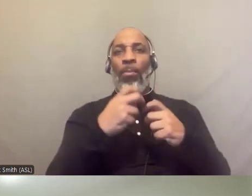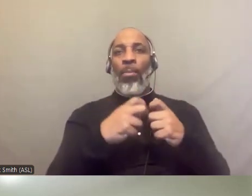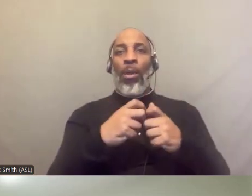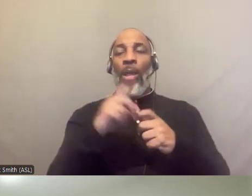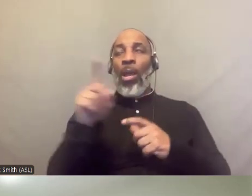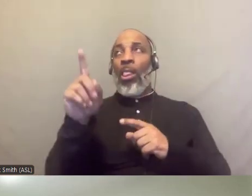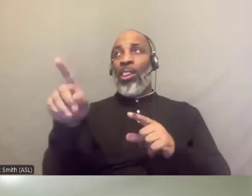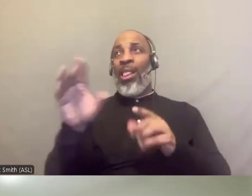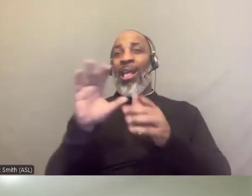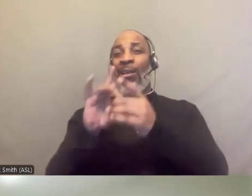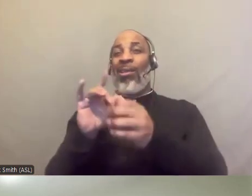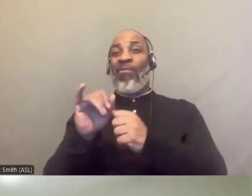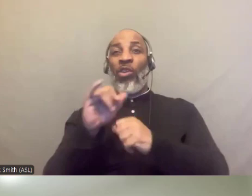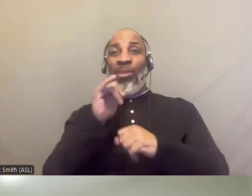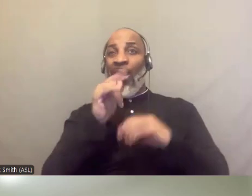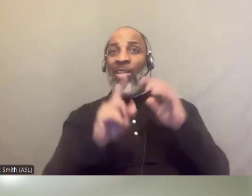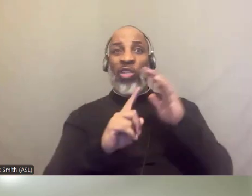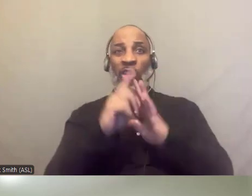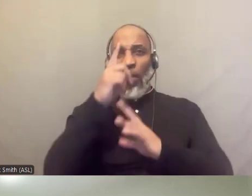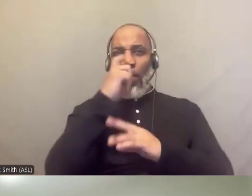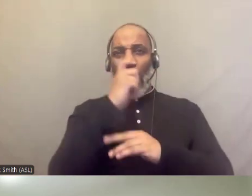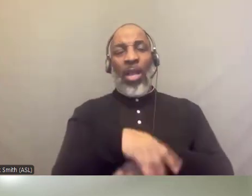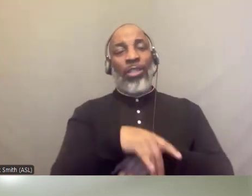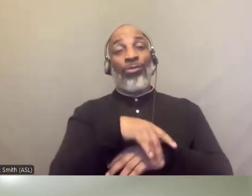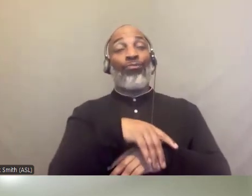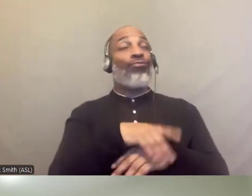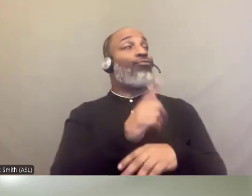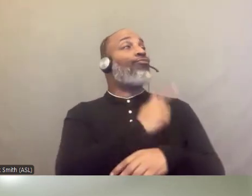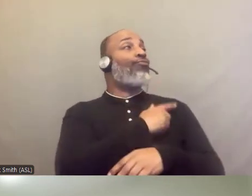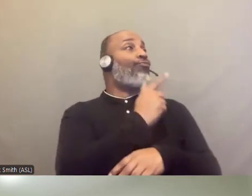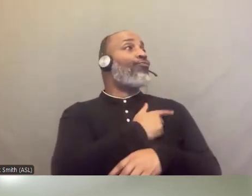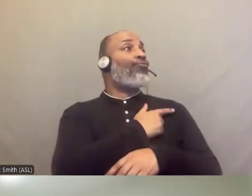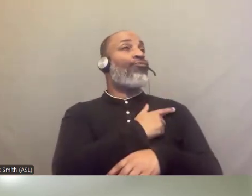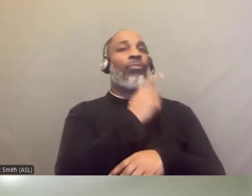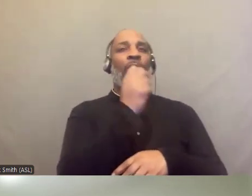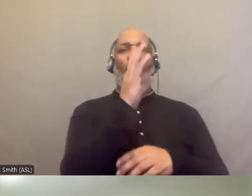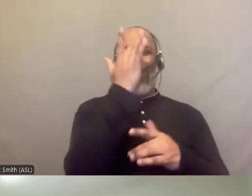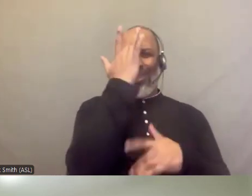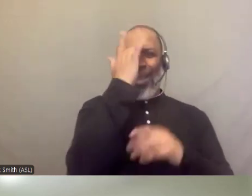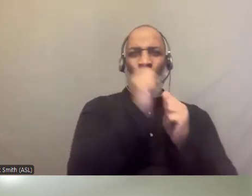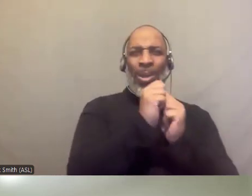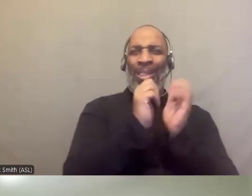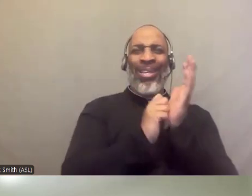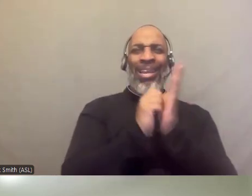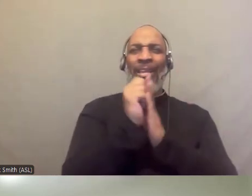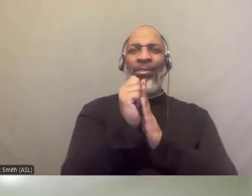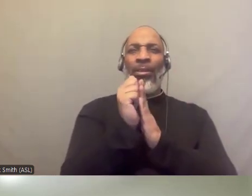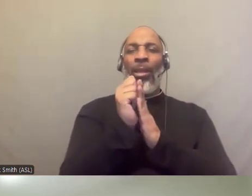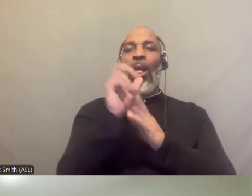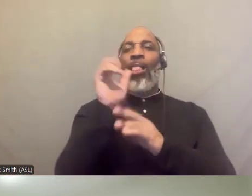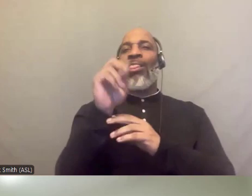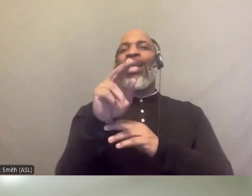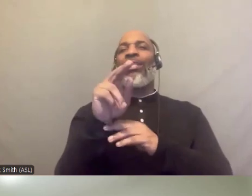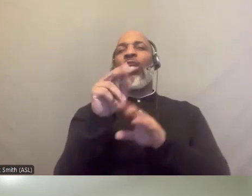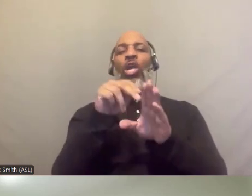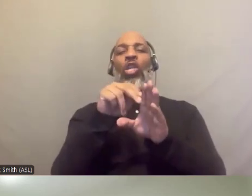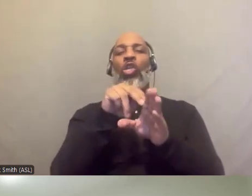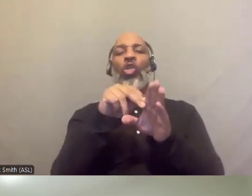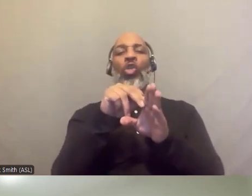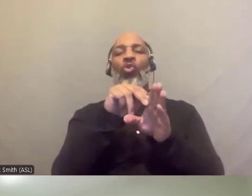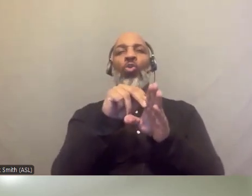you're not showing up because you were blowing off work or because you were sick with cancer. It's a disability neutral question, at least on its